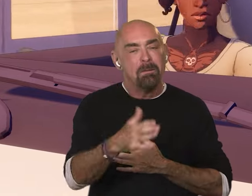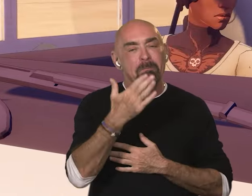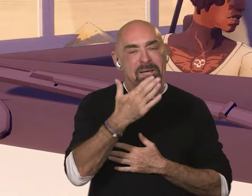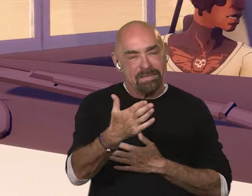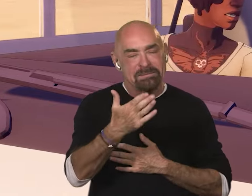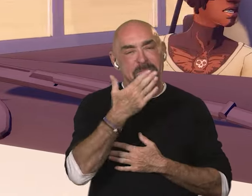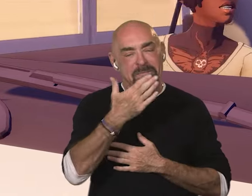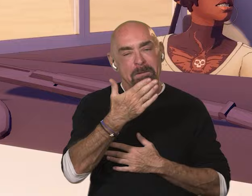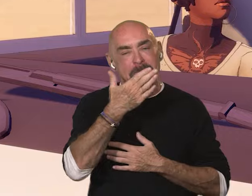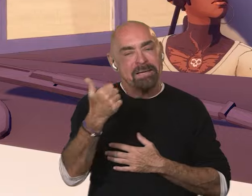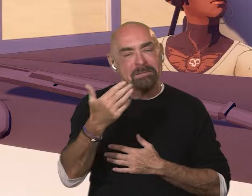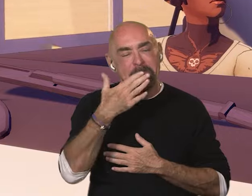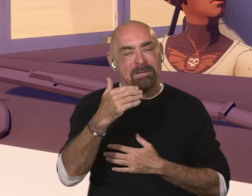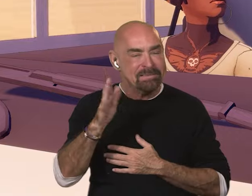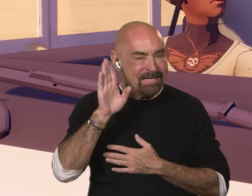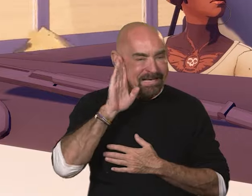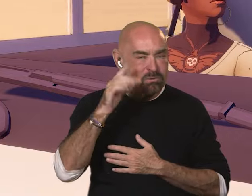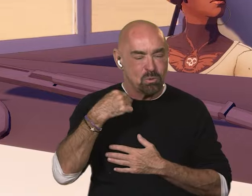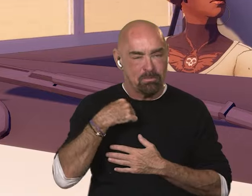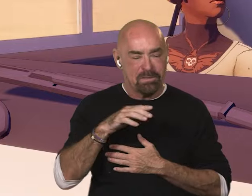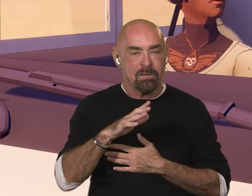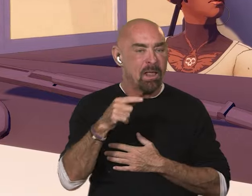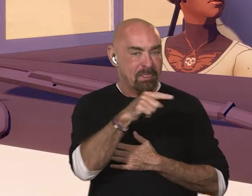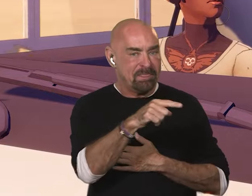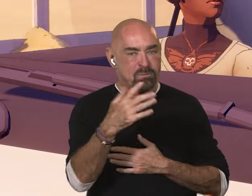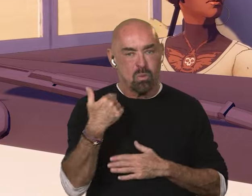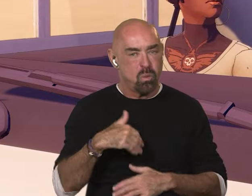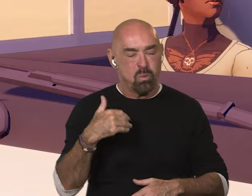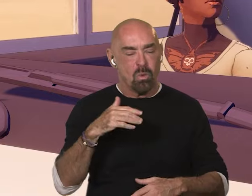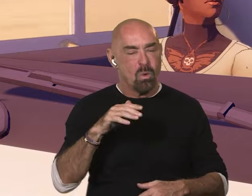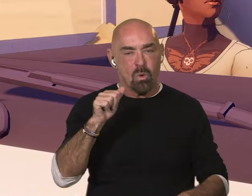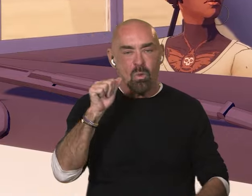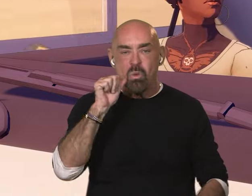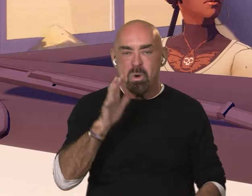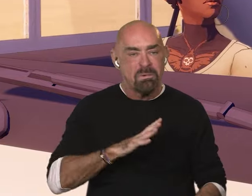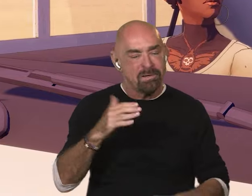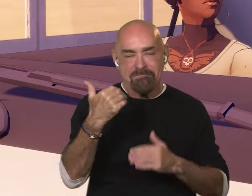Please, listen to me. Says the woman who never listens to anyone!